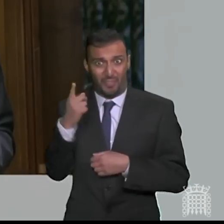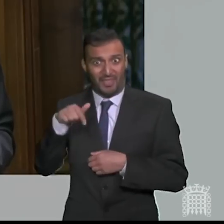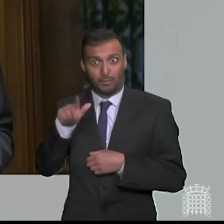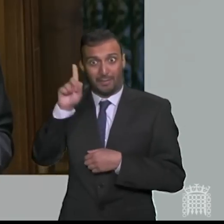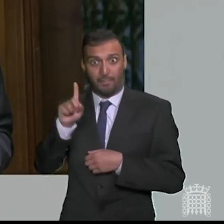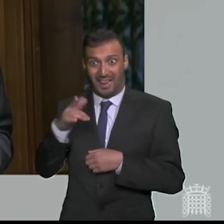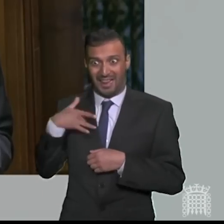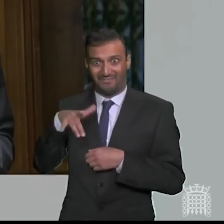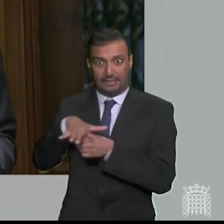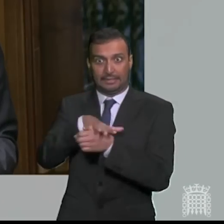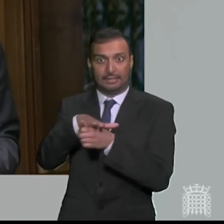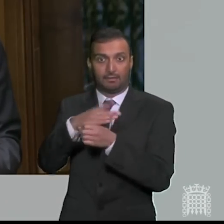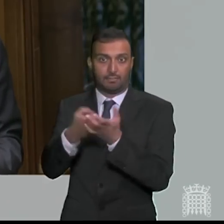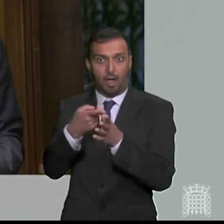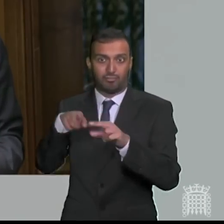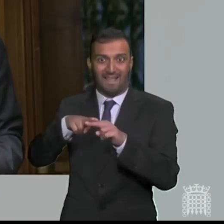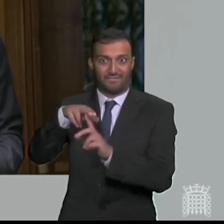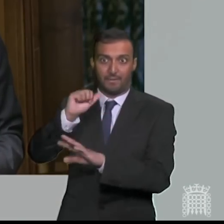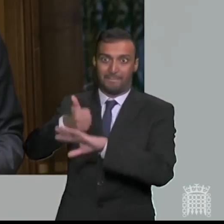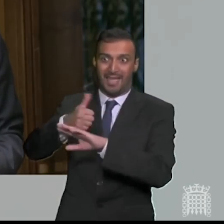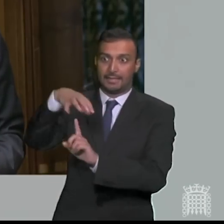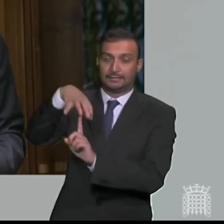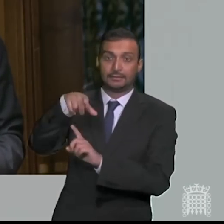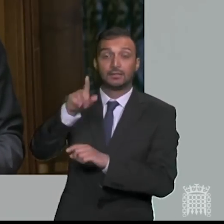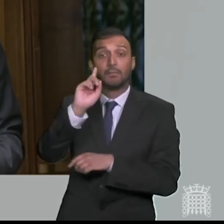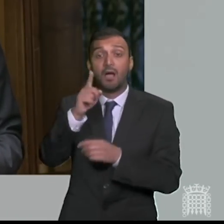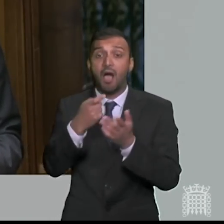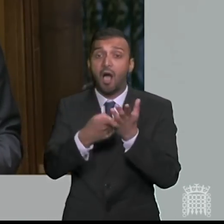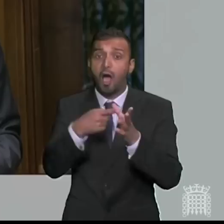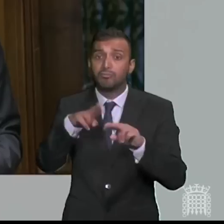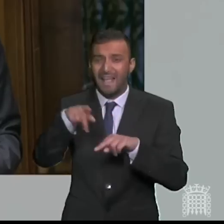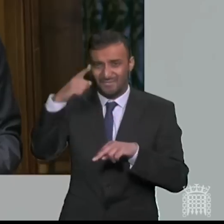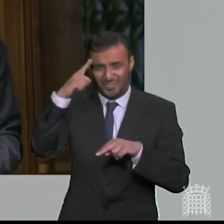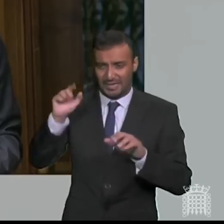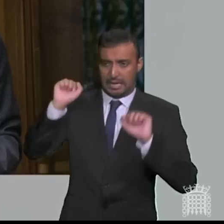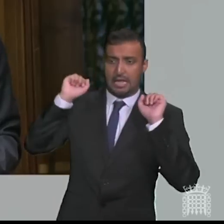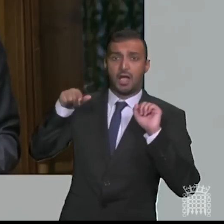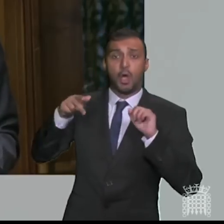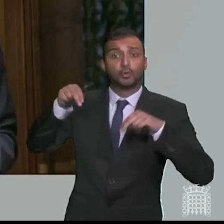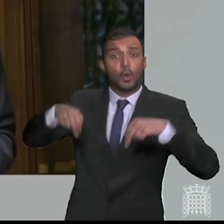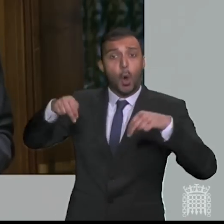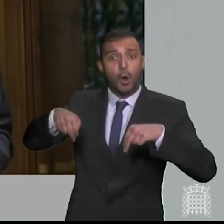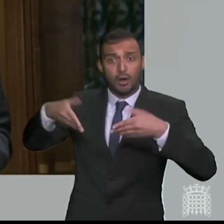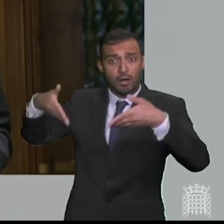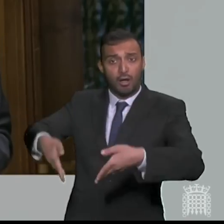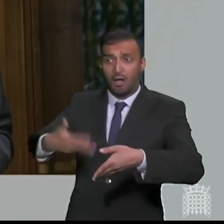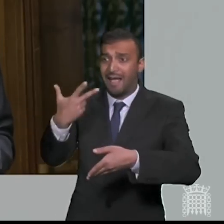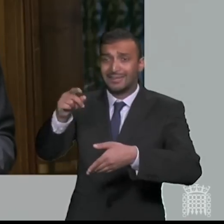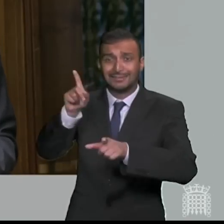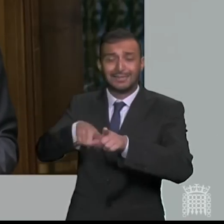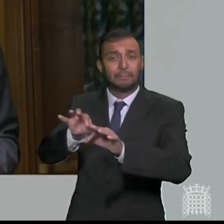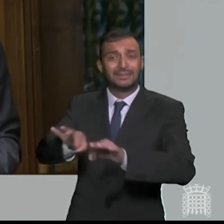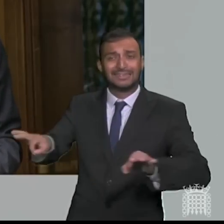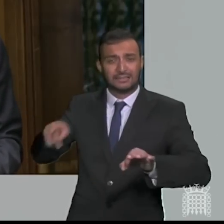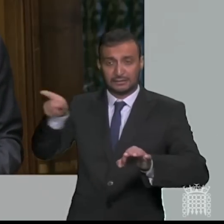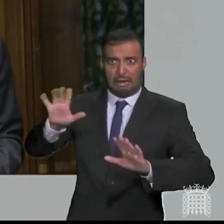base. But the RAF think it's intolerable that they should leave the grave of a dog who's lain in peace for 80 years. More importantly, will the Home